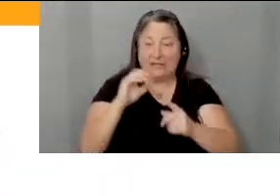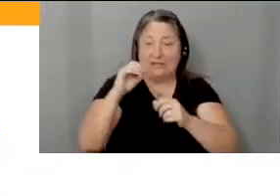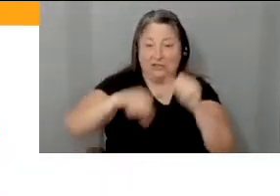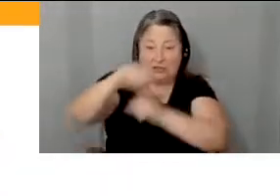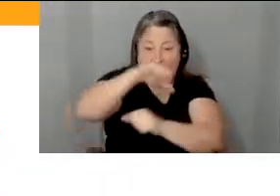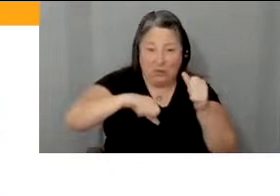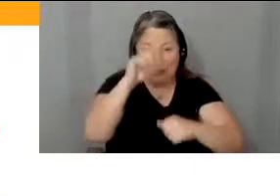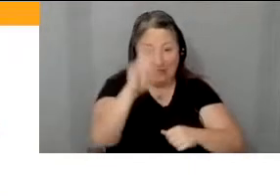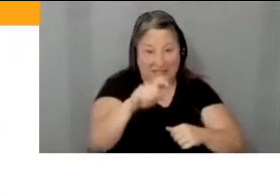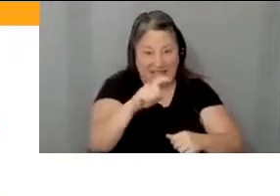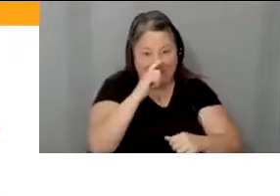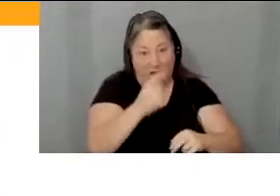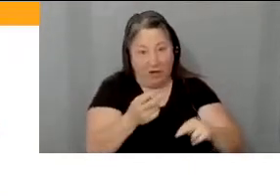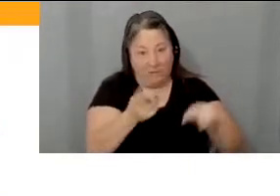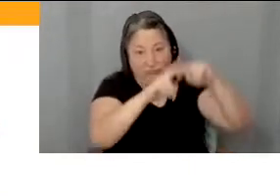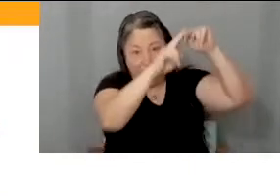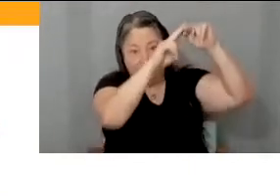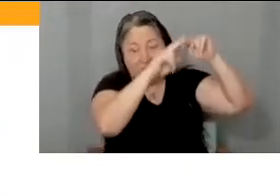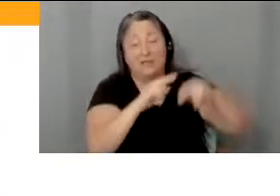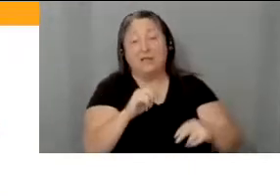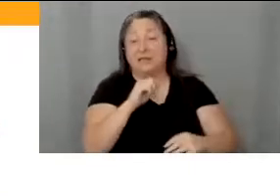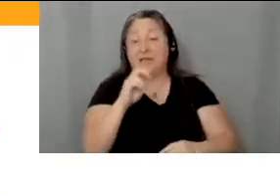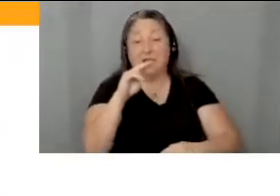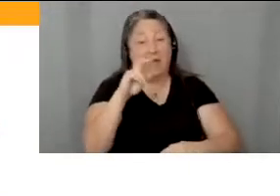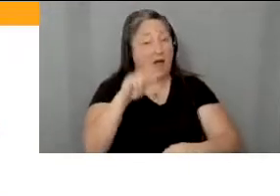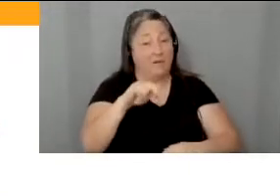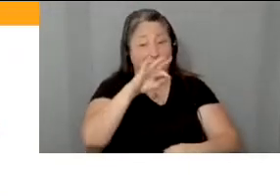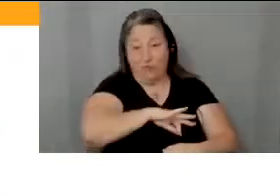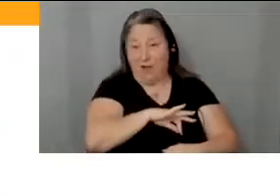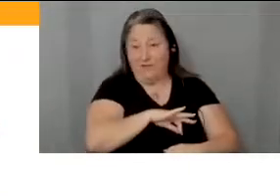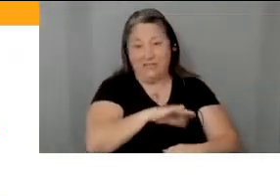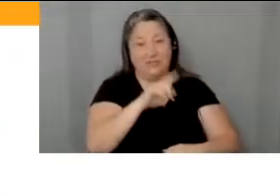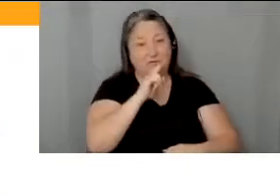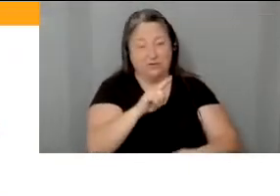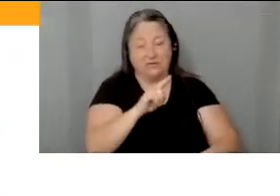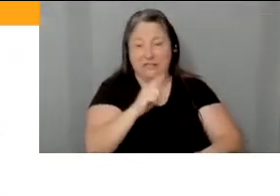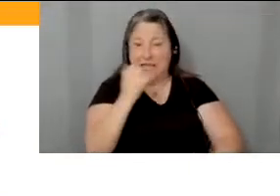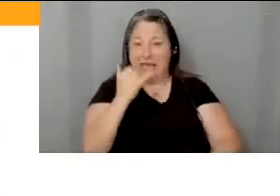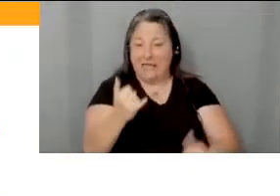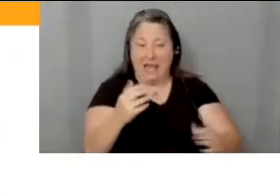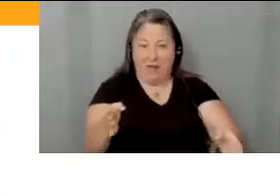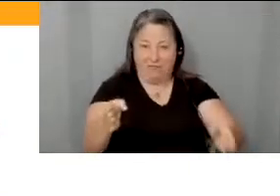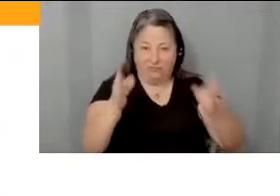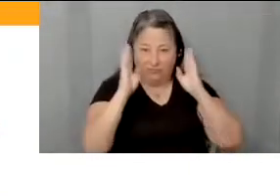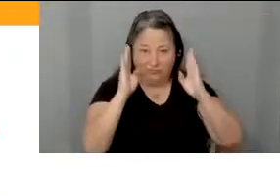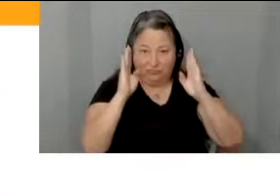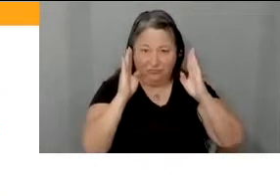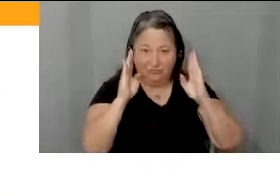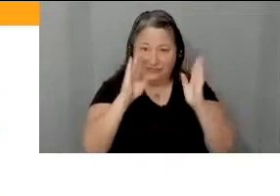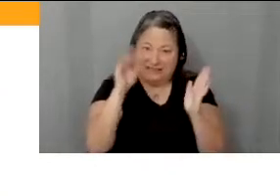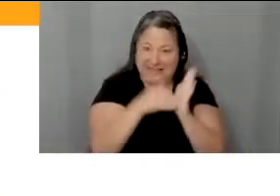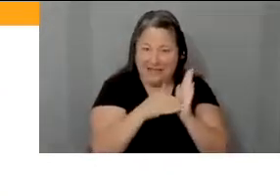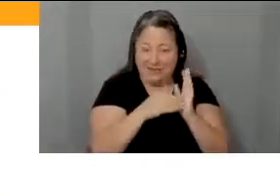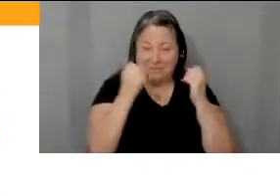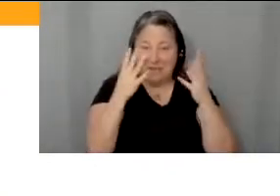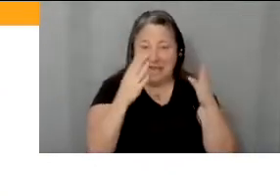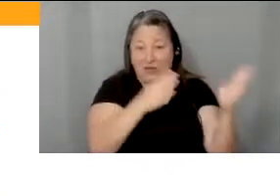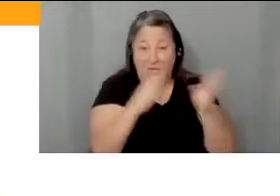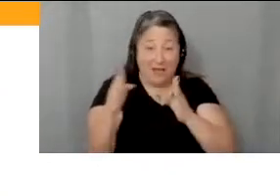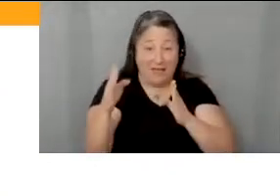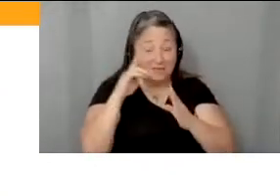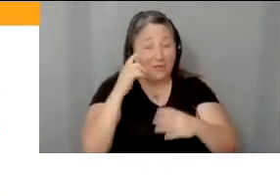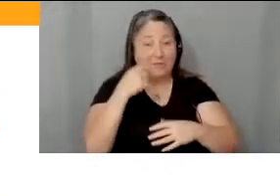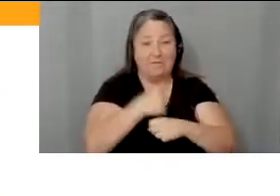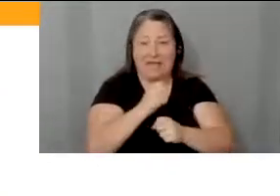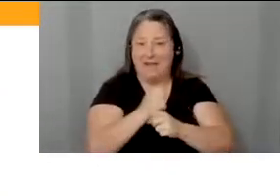certainly growing. The nonprofit sector is really taking center stage in a variety of ways that makes it really